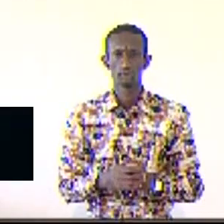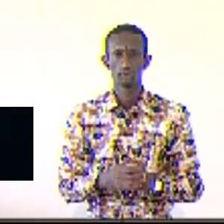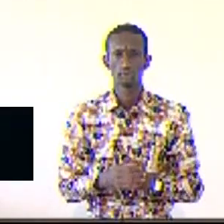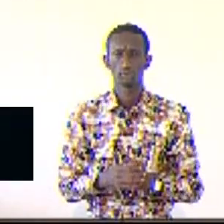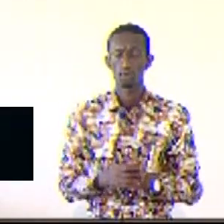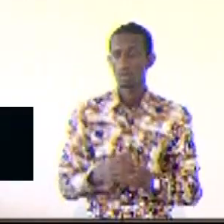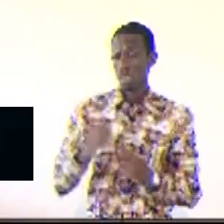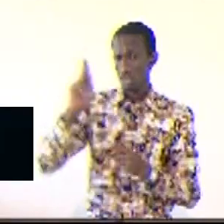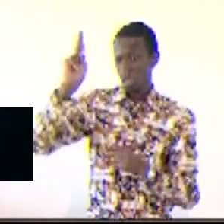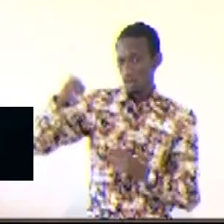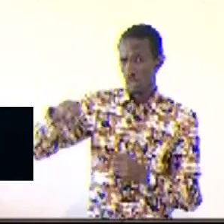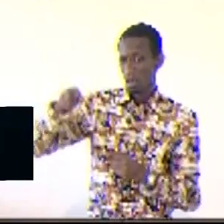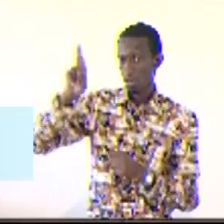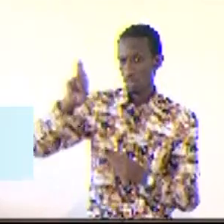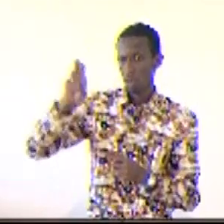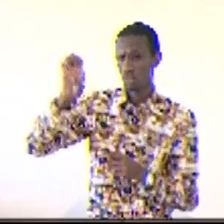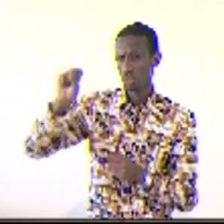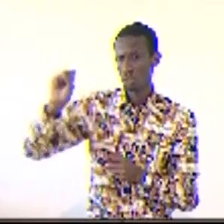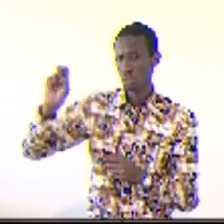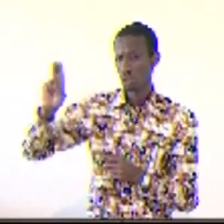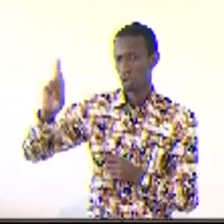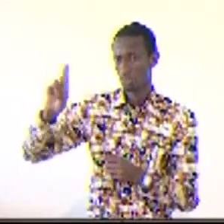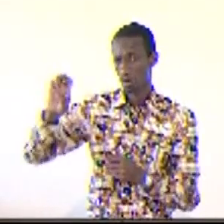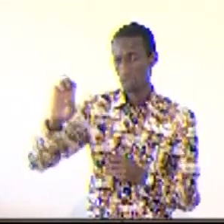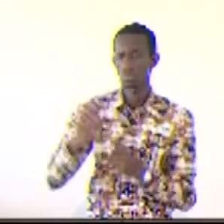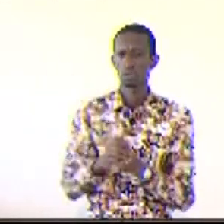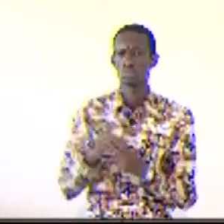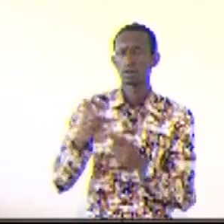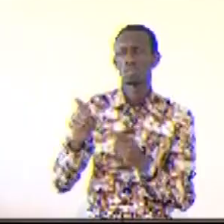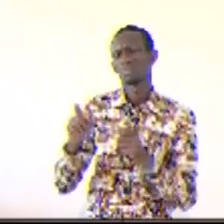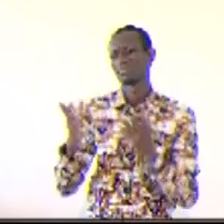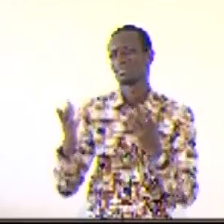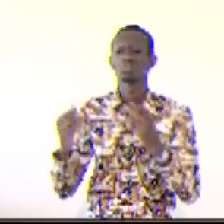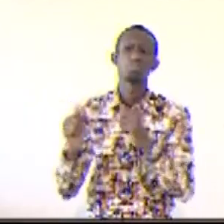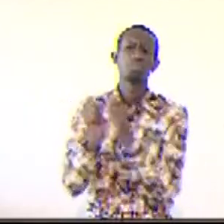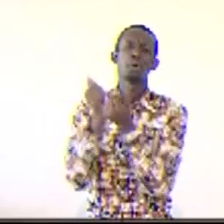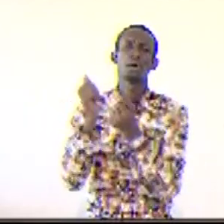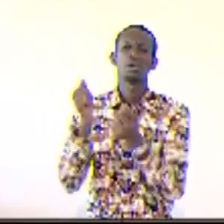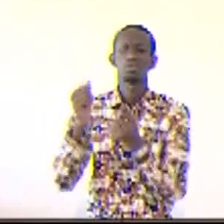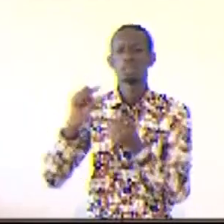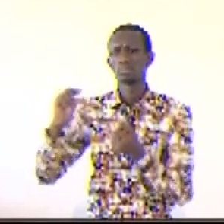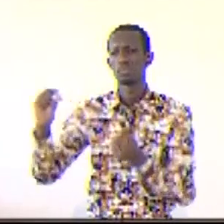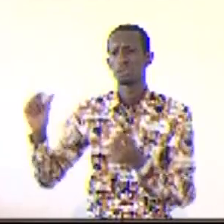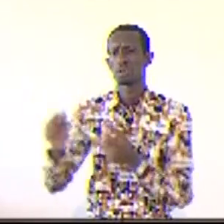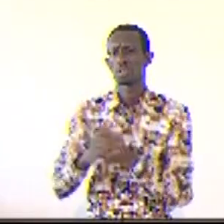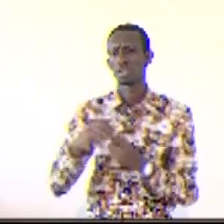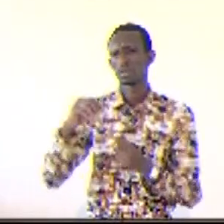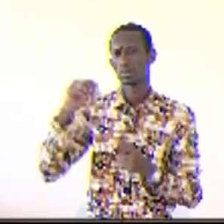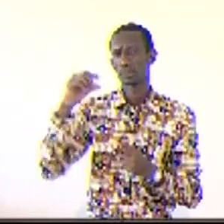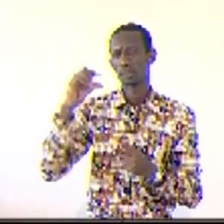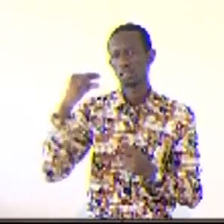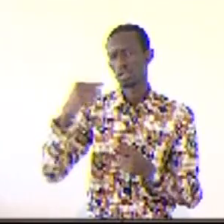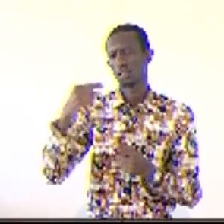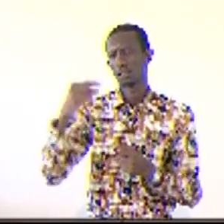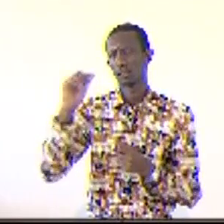With pressure, we said that affects only, this affects only gaseous molecules.